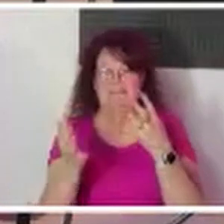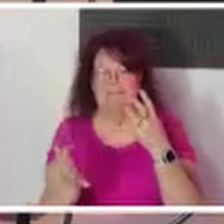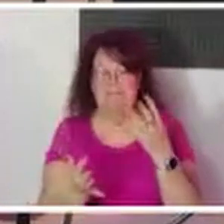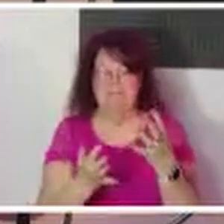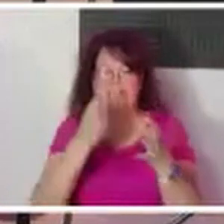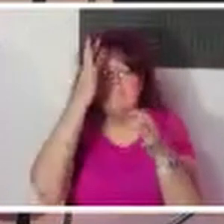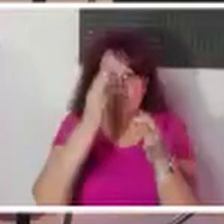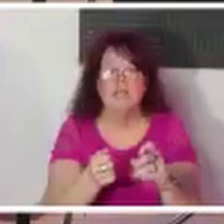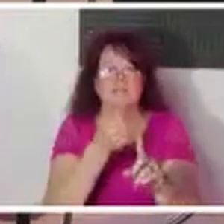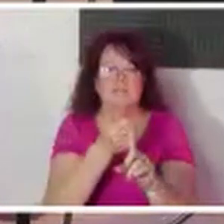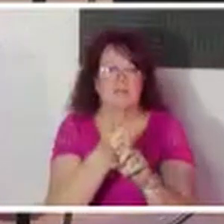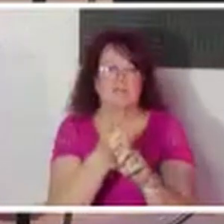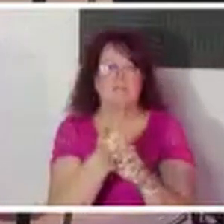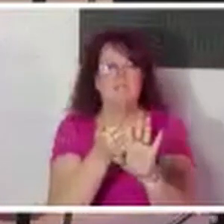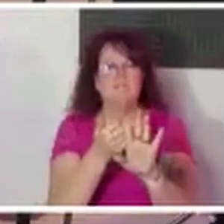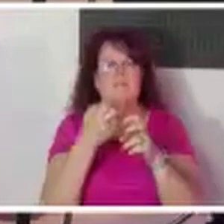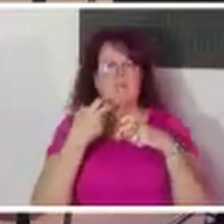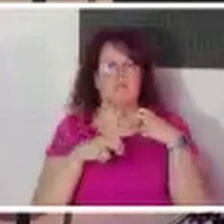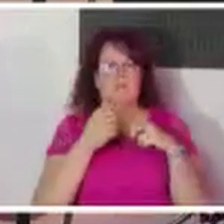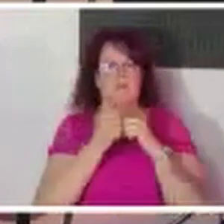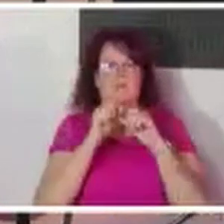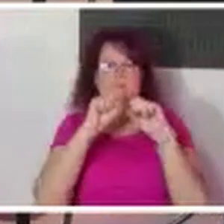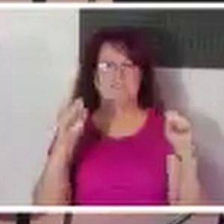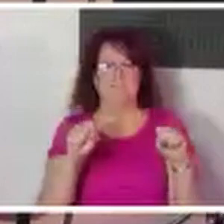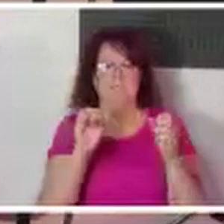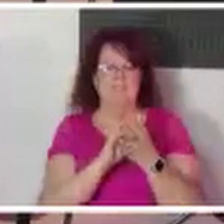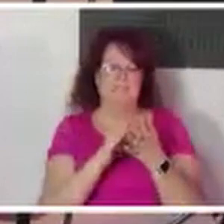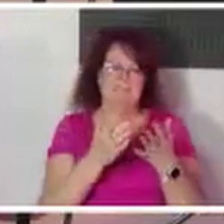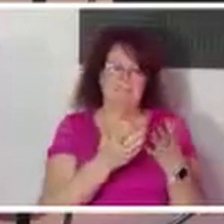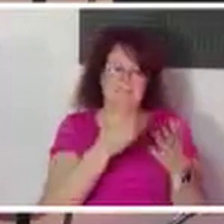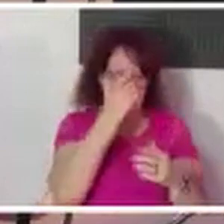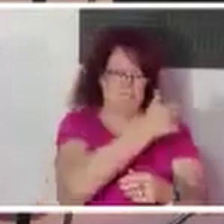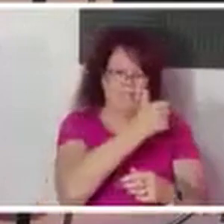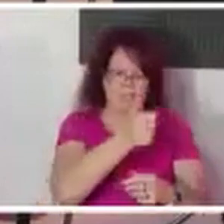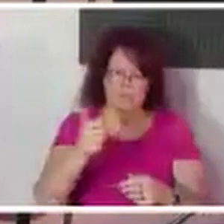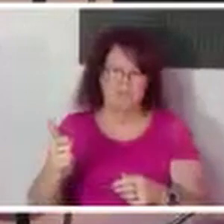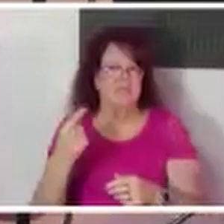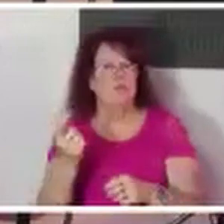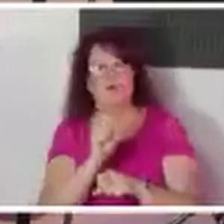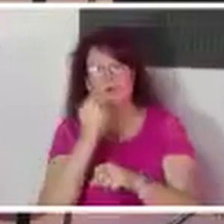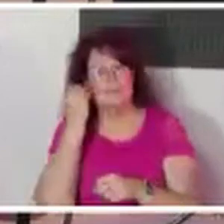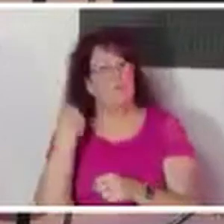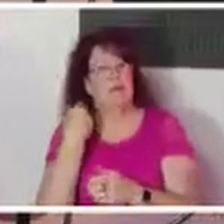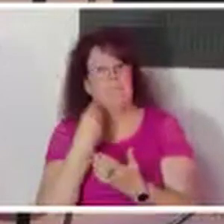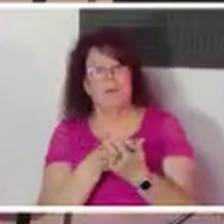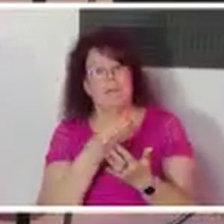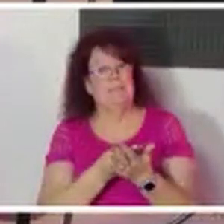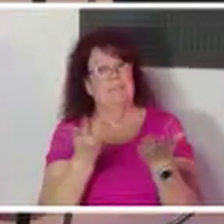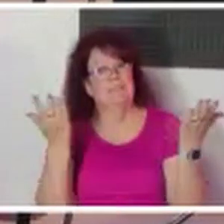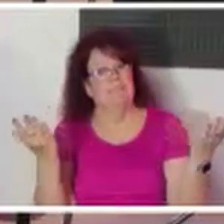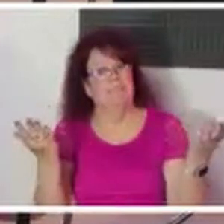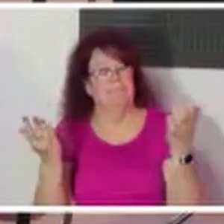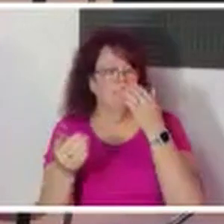The problem with this system is that it is subjective, and also it only works if you have money. So